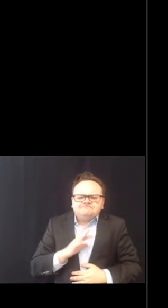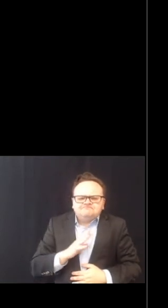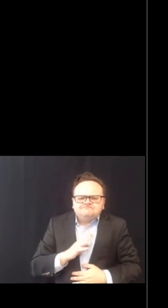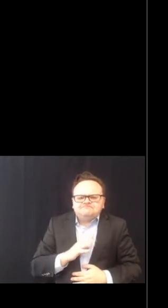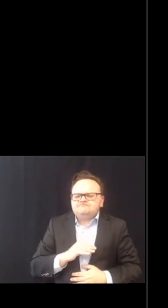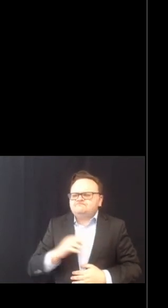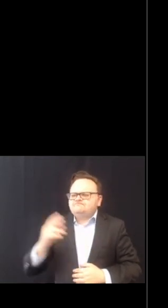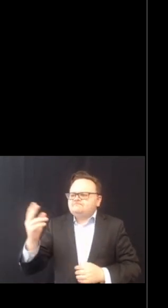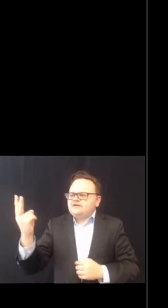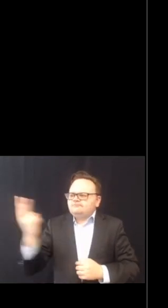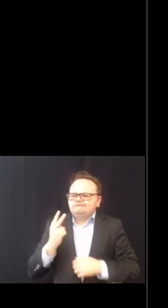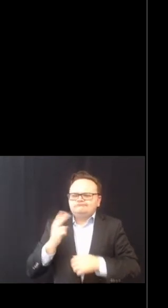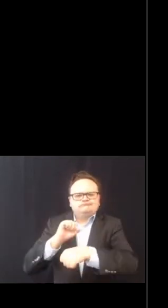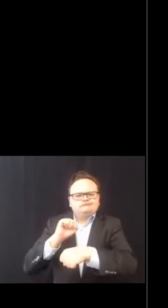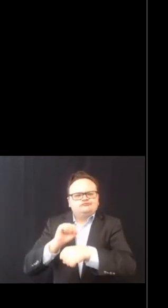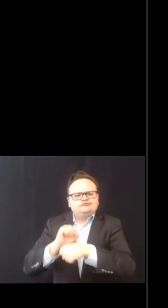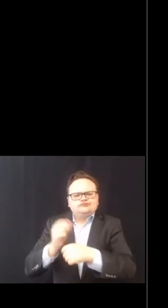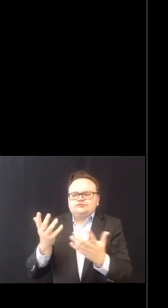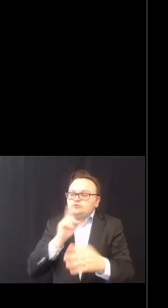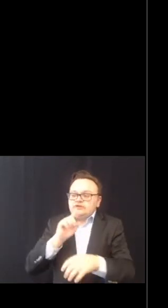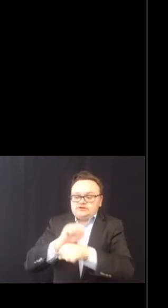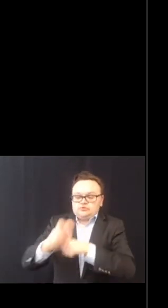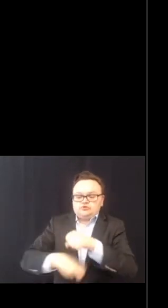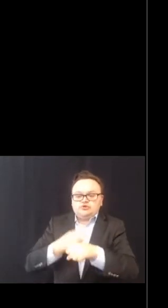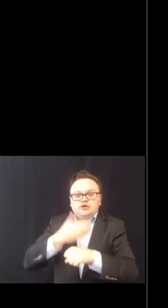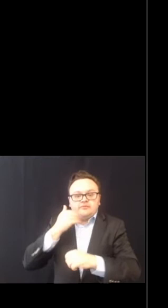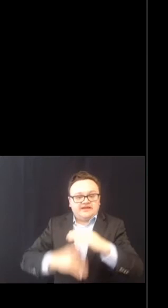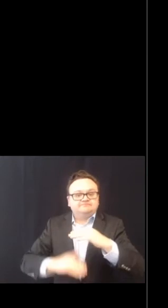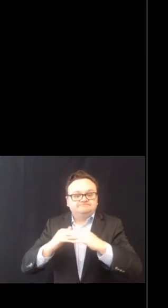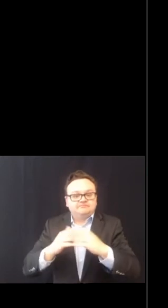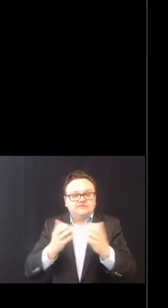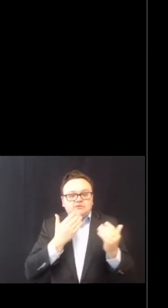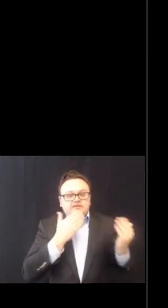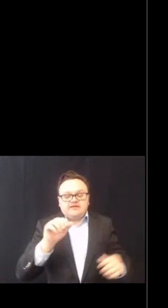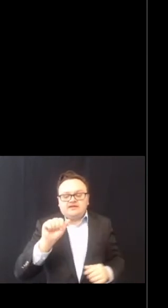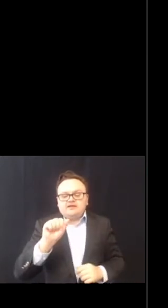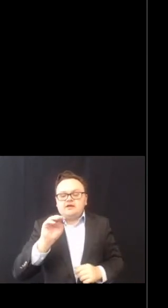I want to thank Amanda Lewis. She's the one who